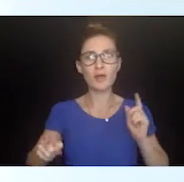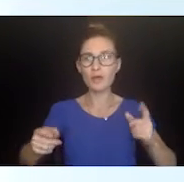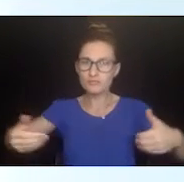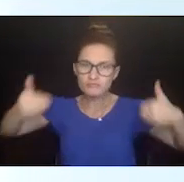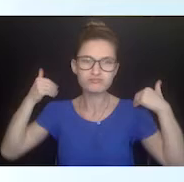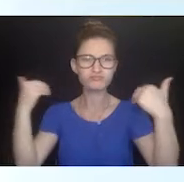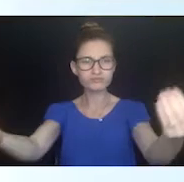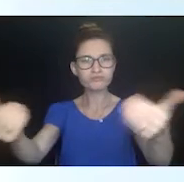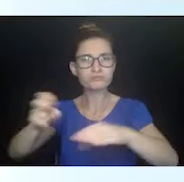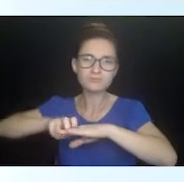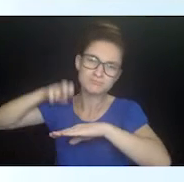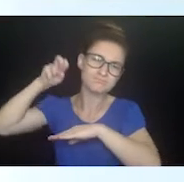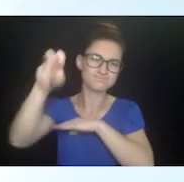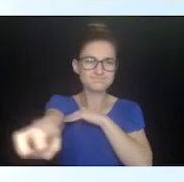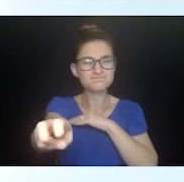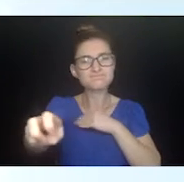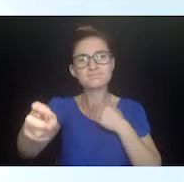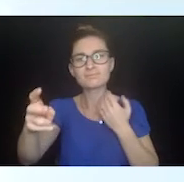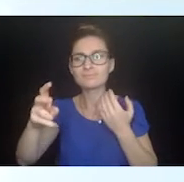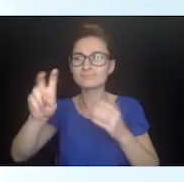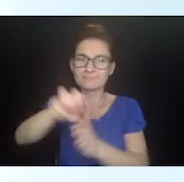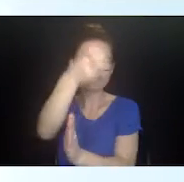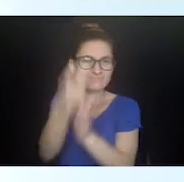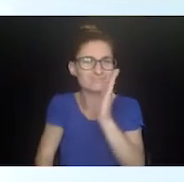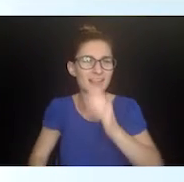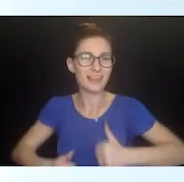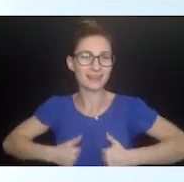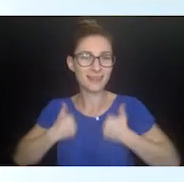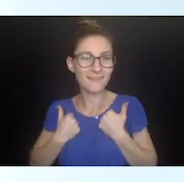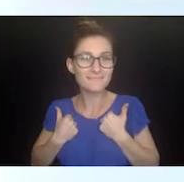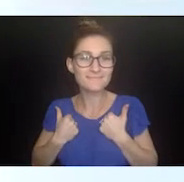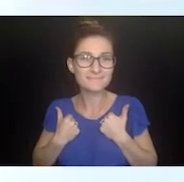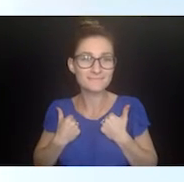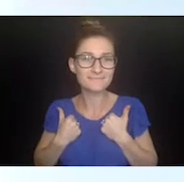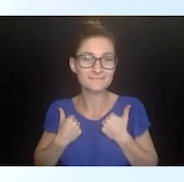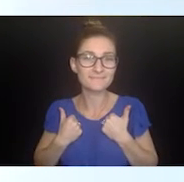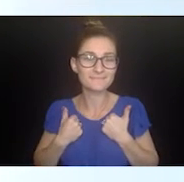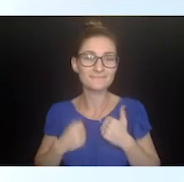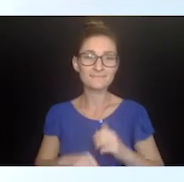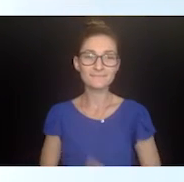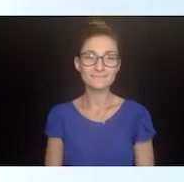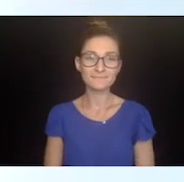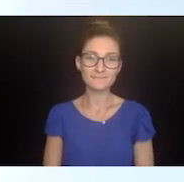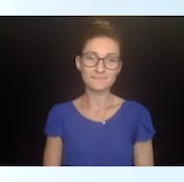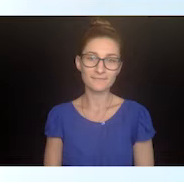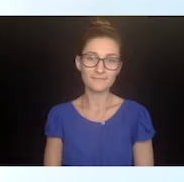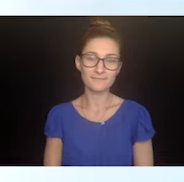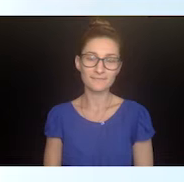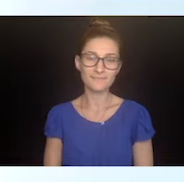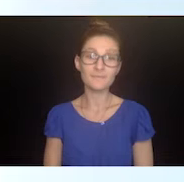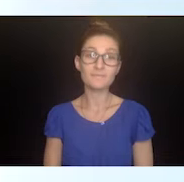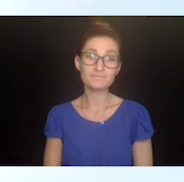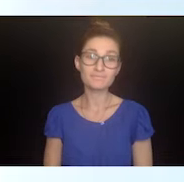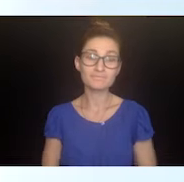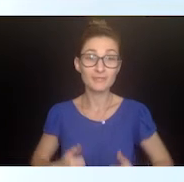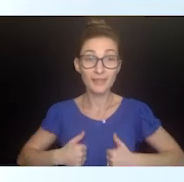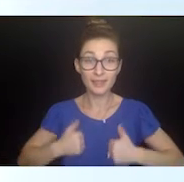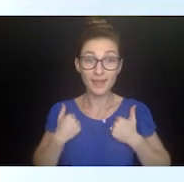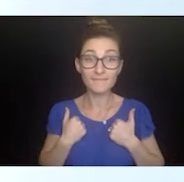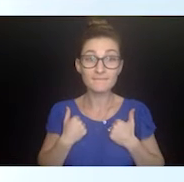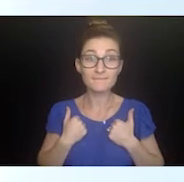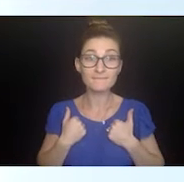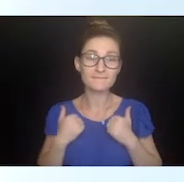fullest, being fully in life and having all of life experiences. Because yes,